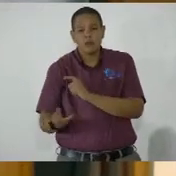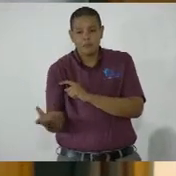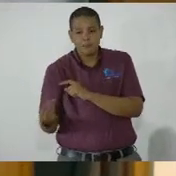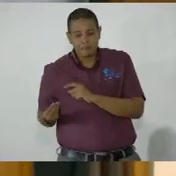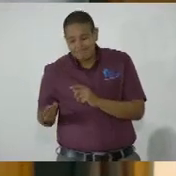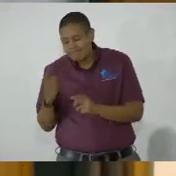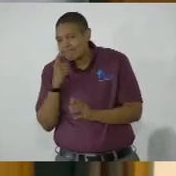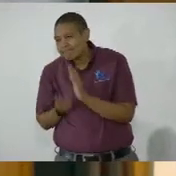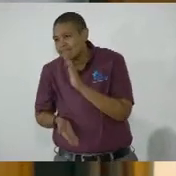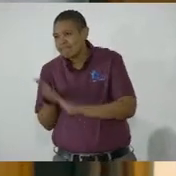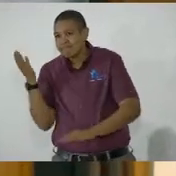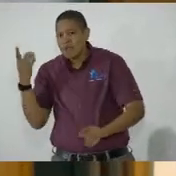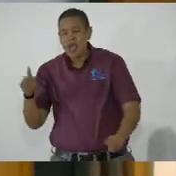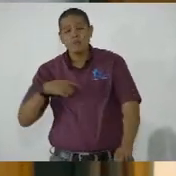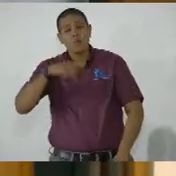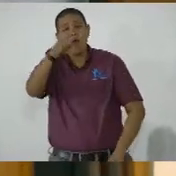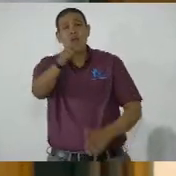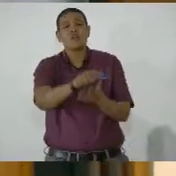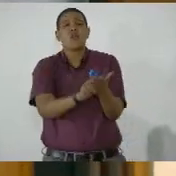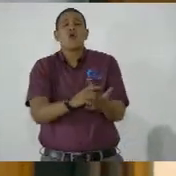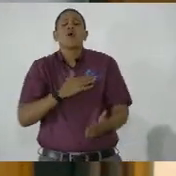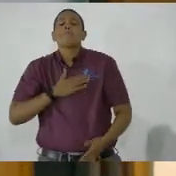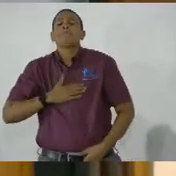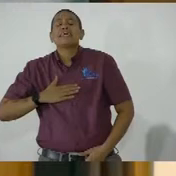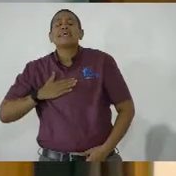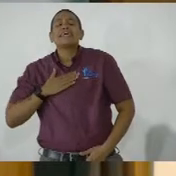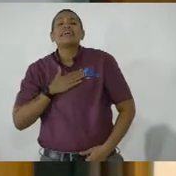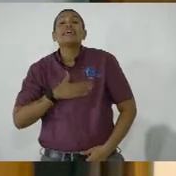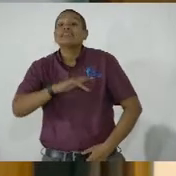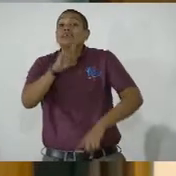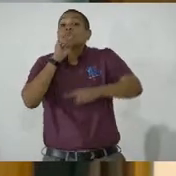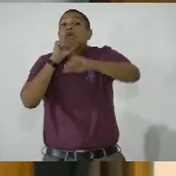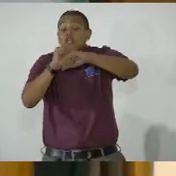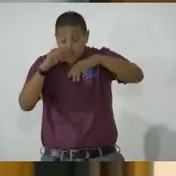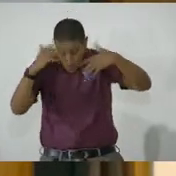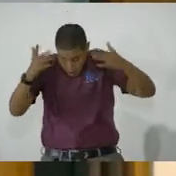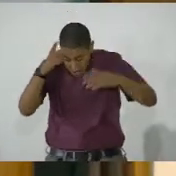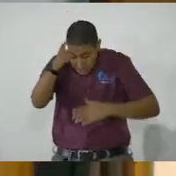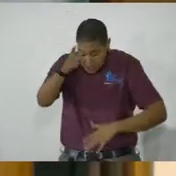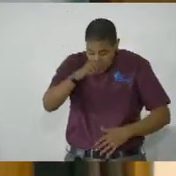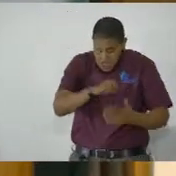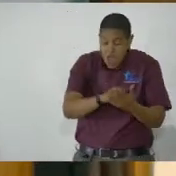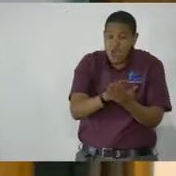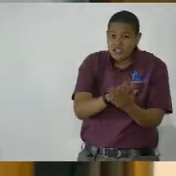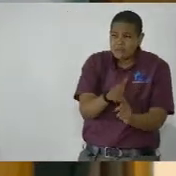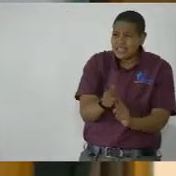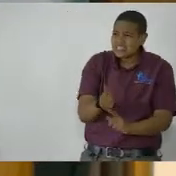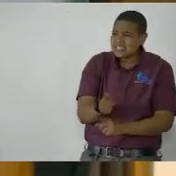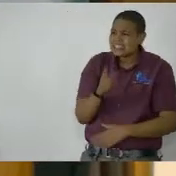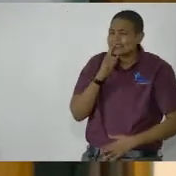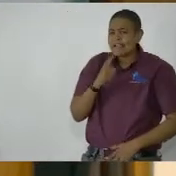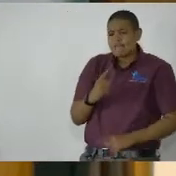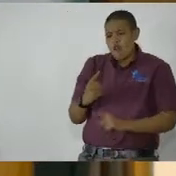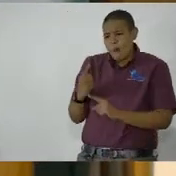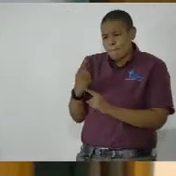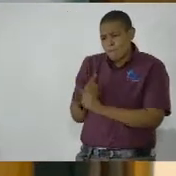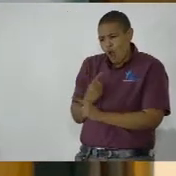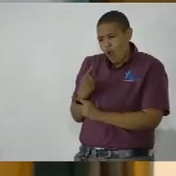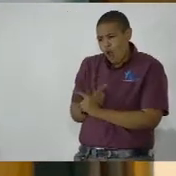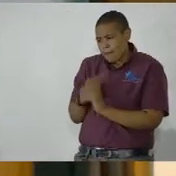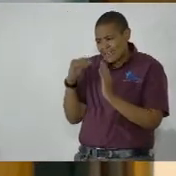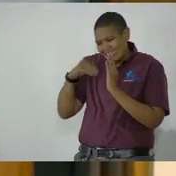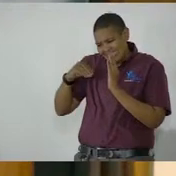we are asking attorneys, please ensure that your documents are properly